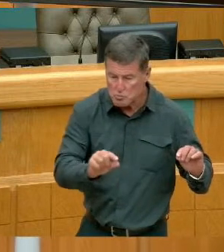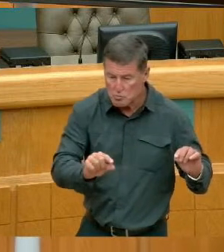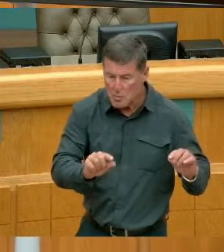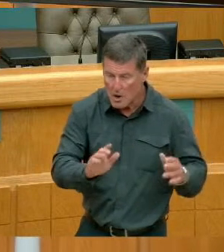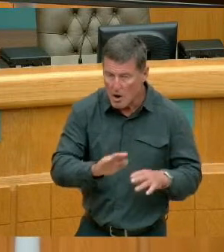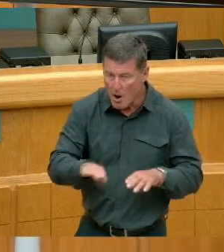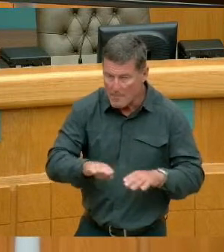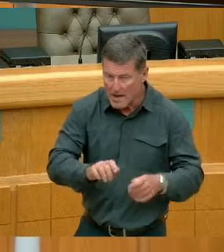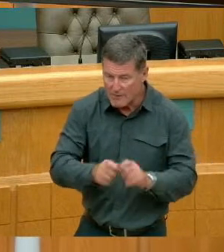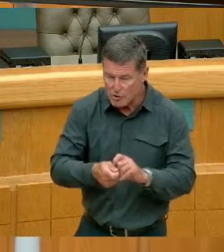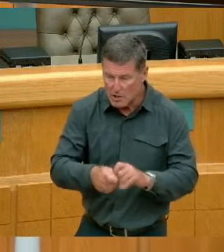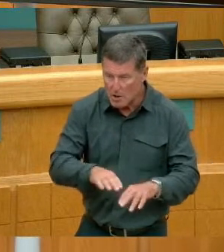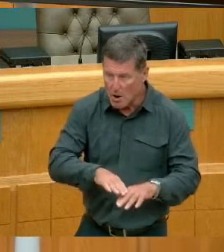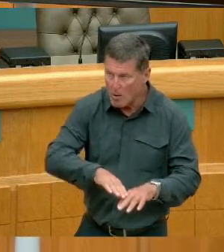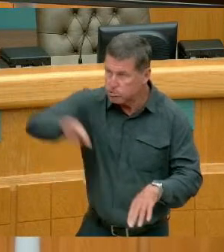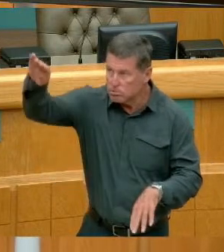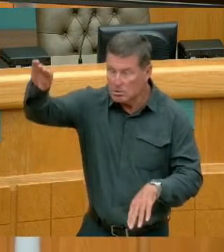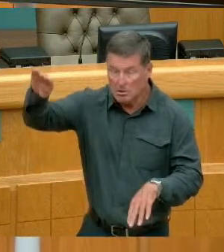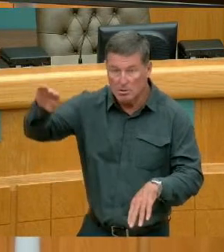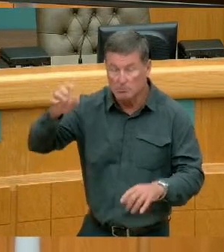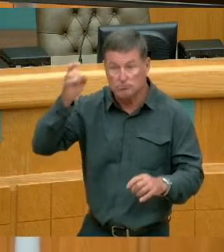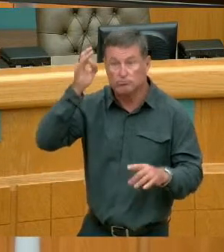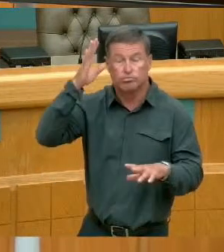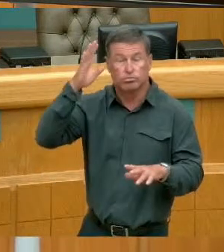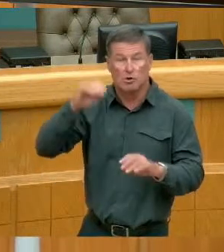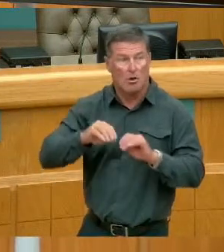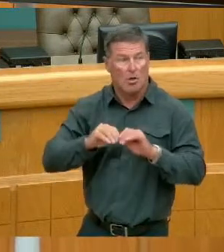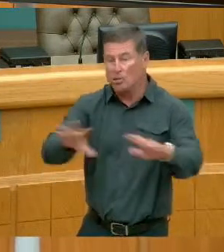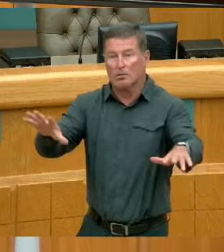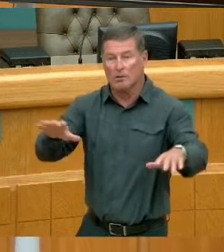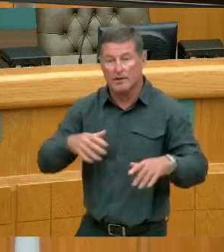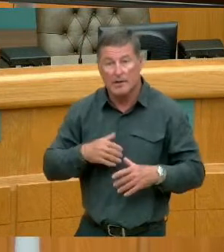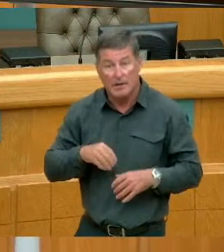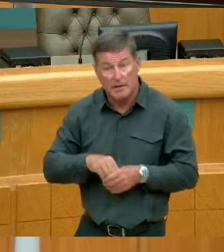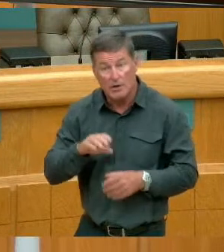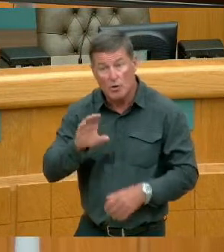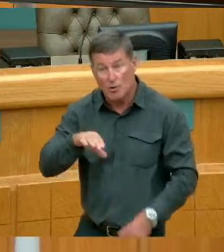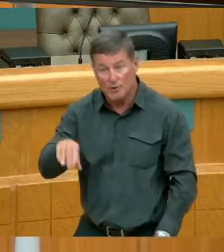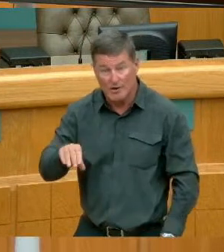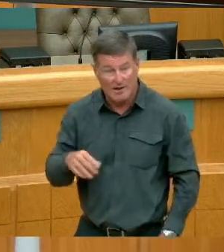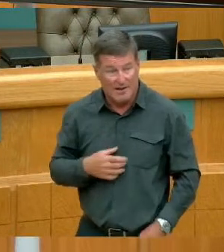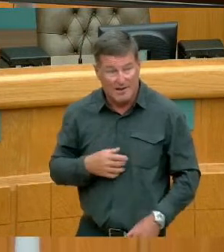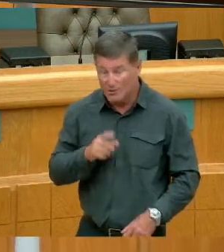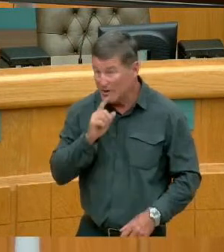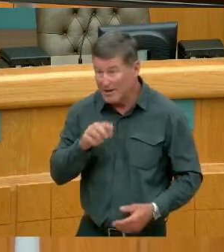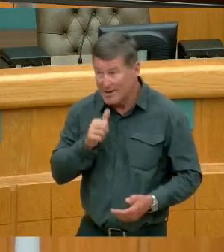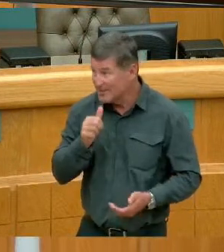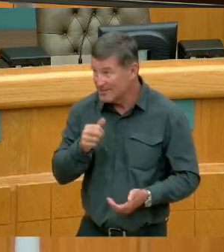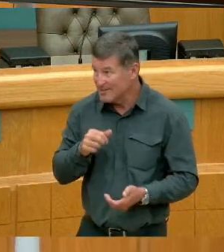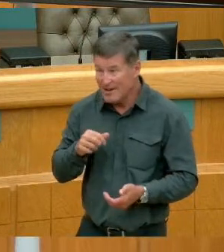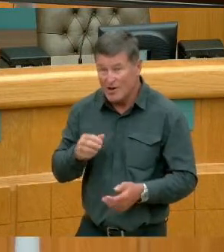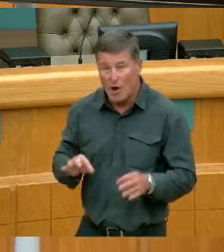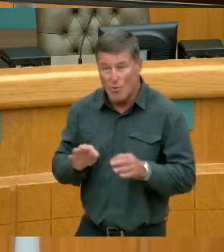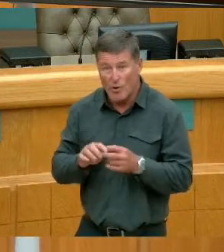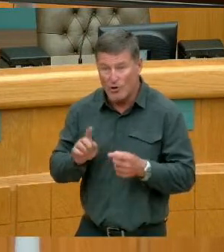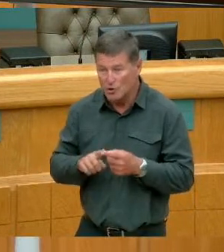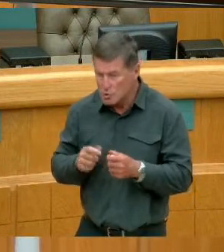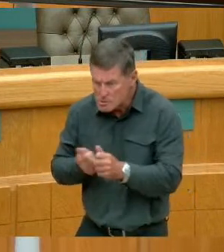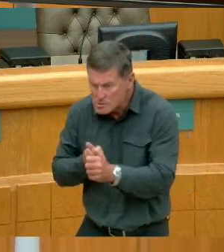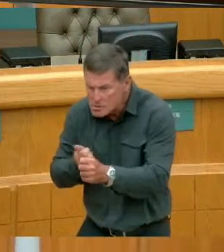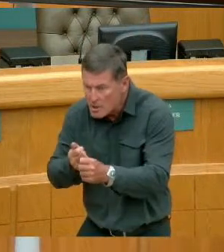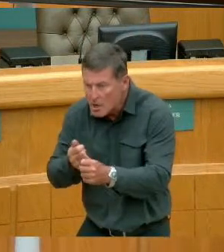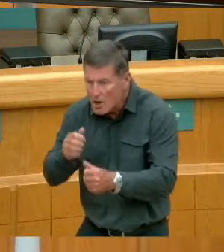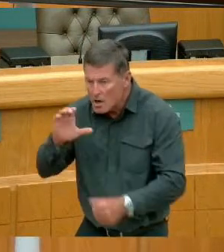is the consequence: tremendous community spread, so much so that contact tracing is almost pointless because we all